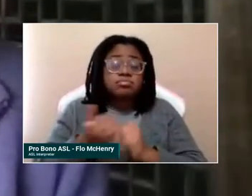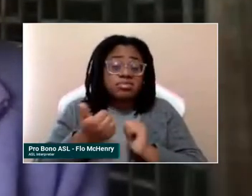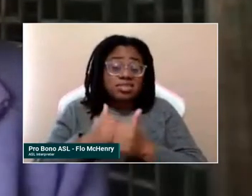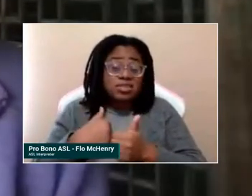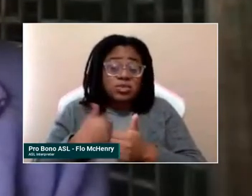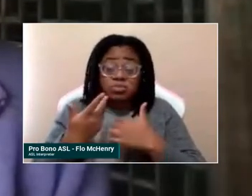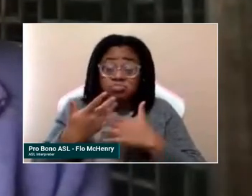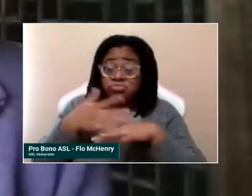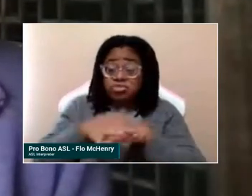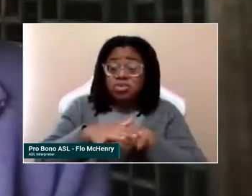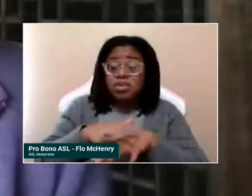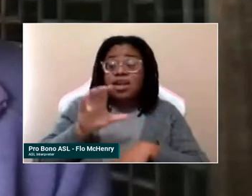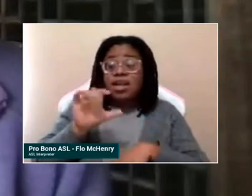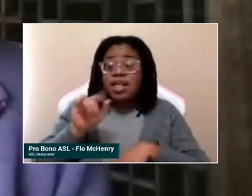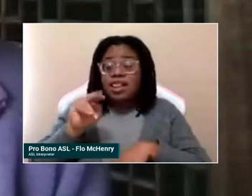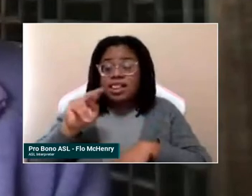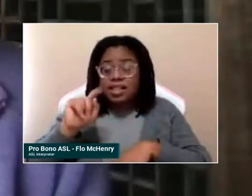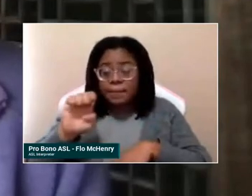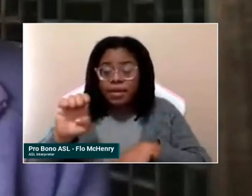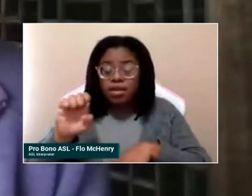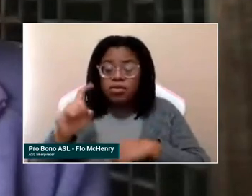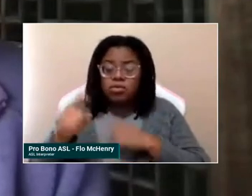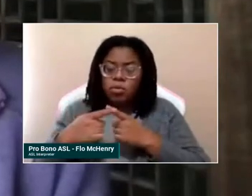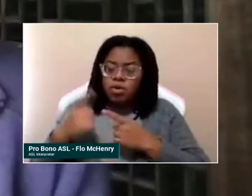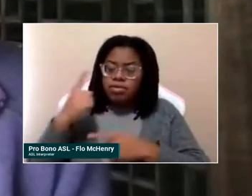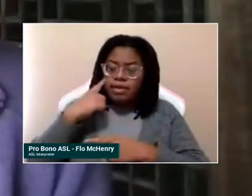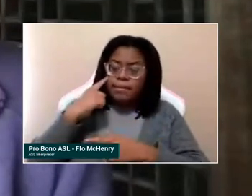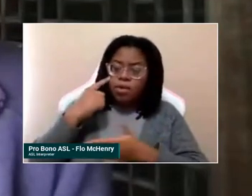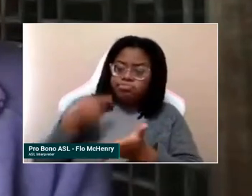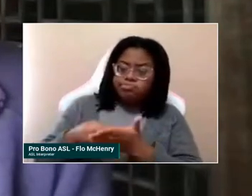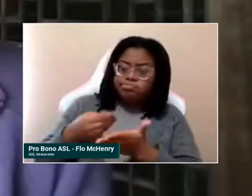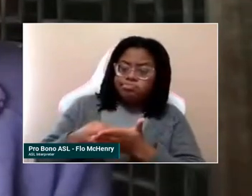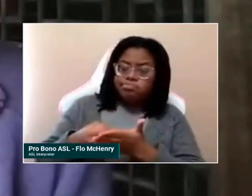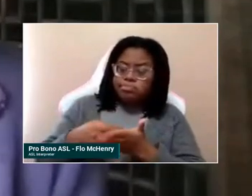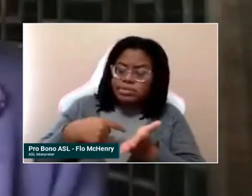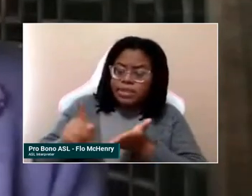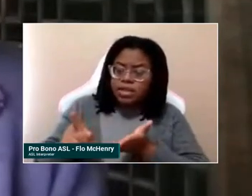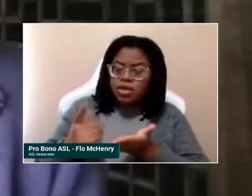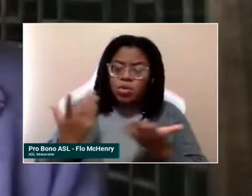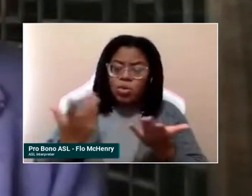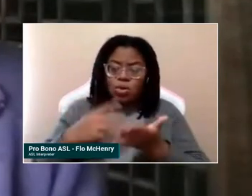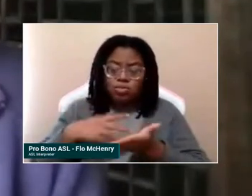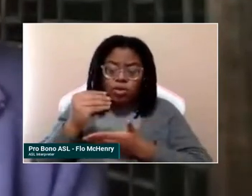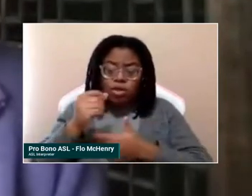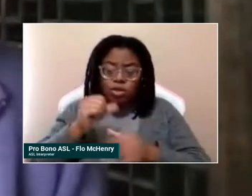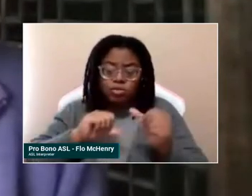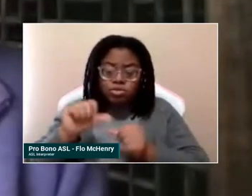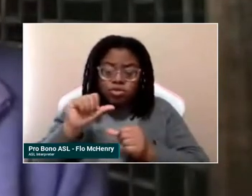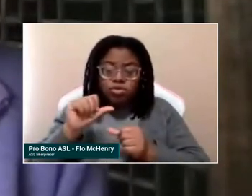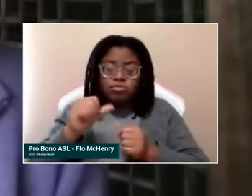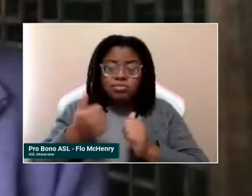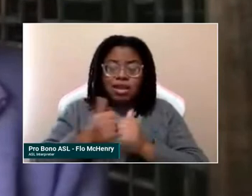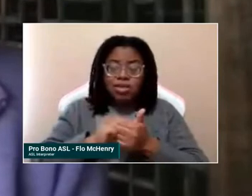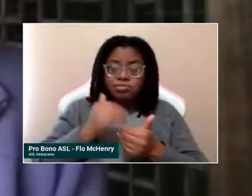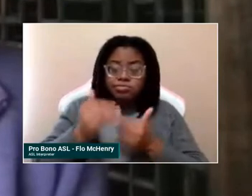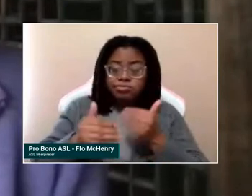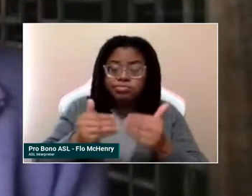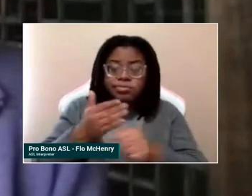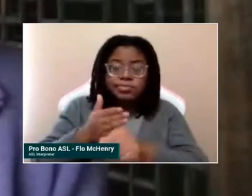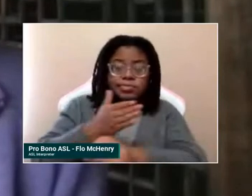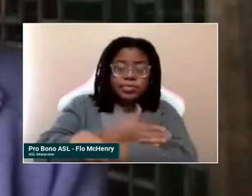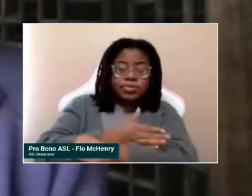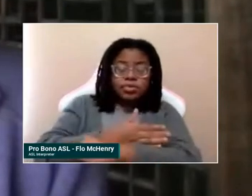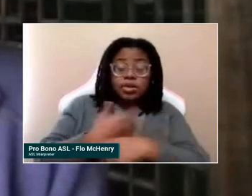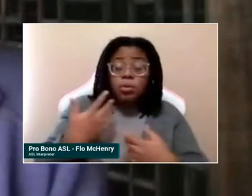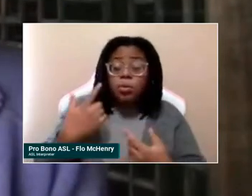integrating climate into the way we think about spending our money? What can we learn from each other about how to do this better? How are we thinking about